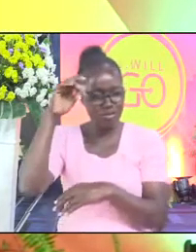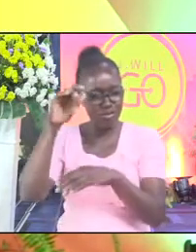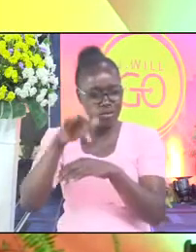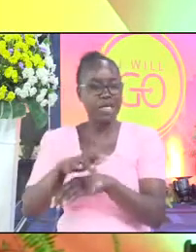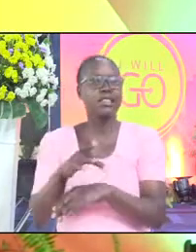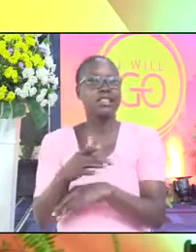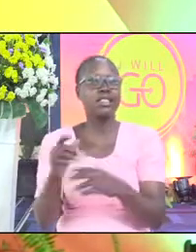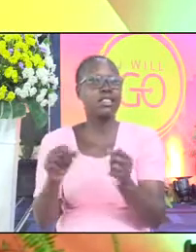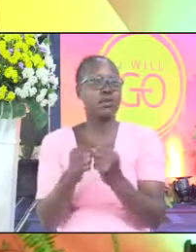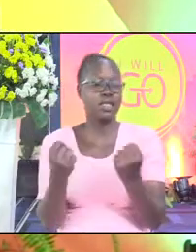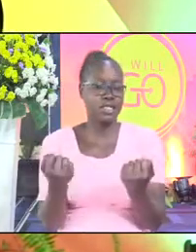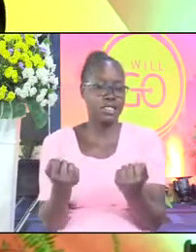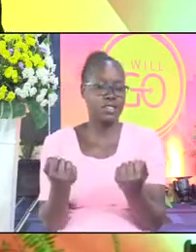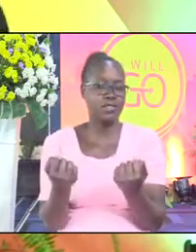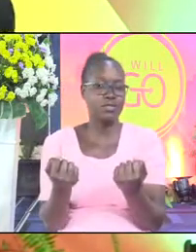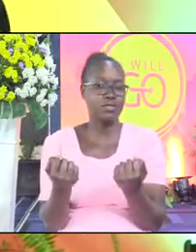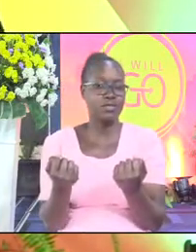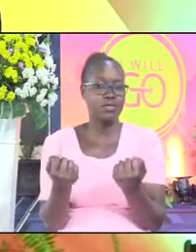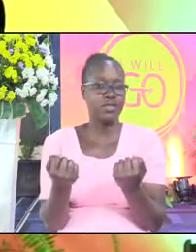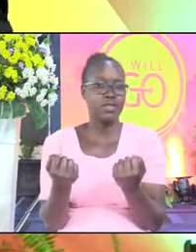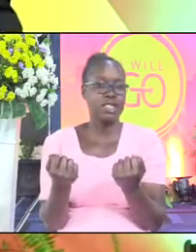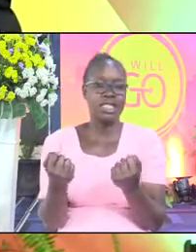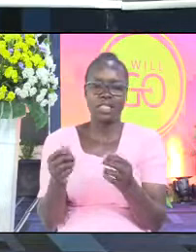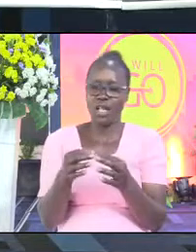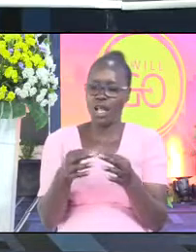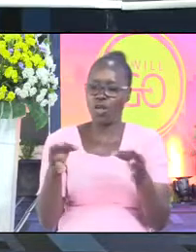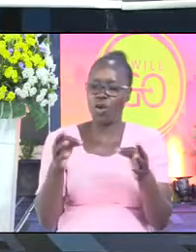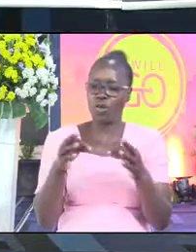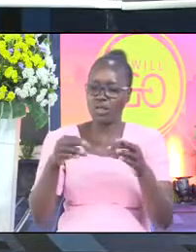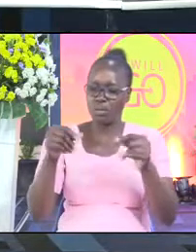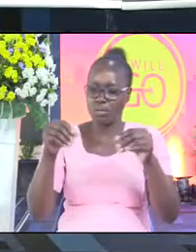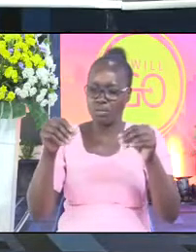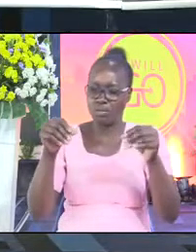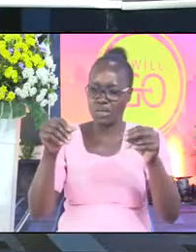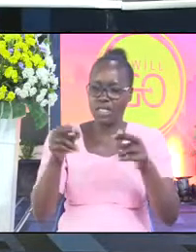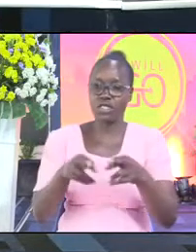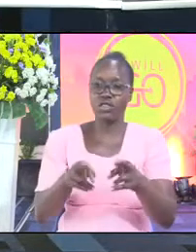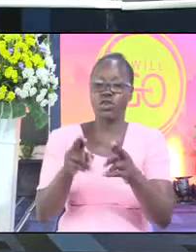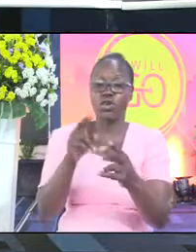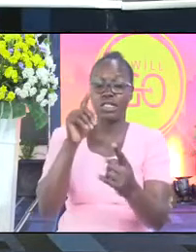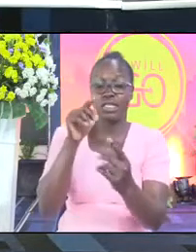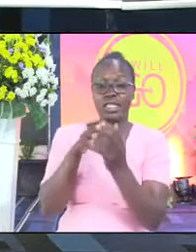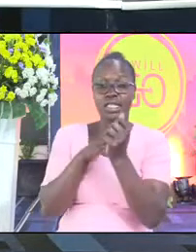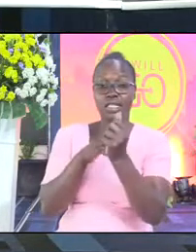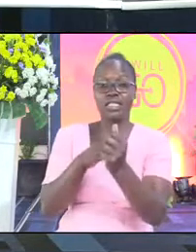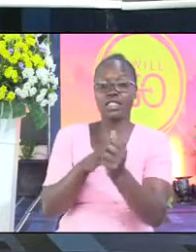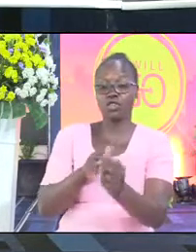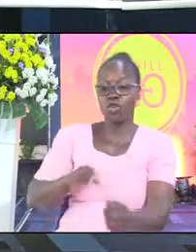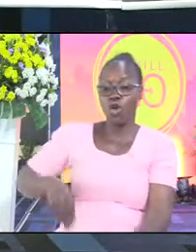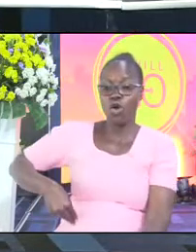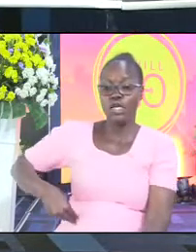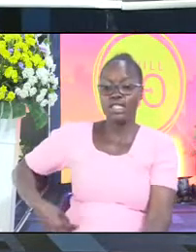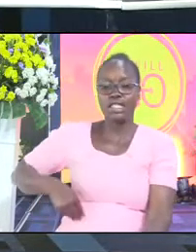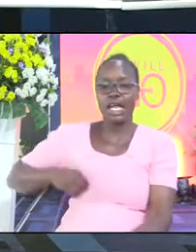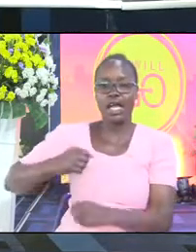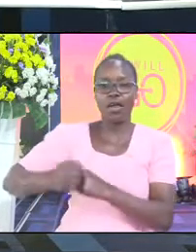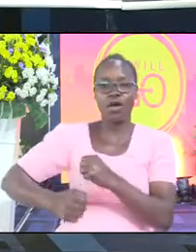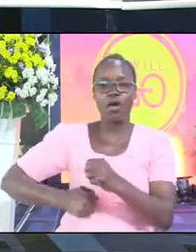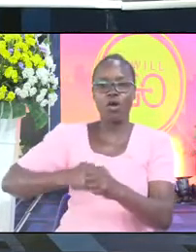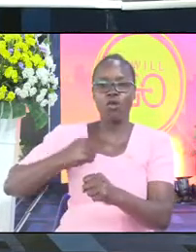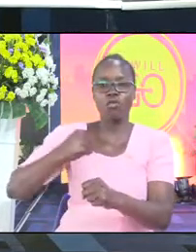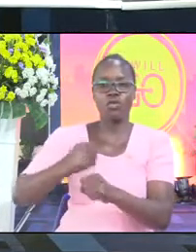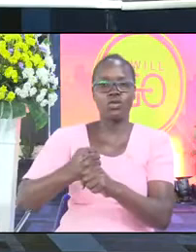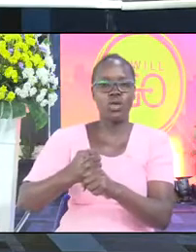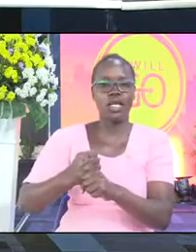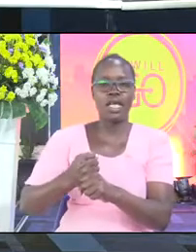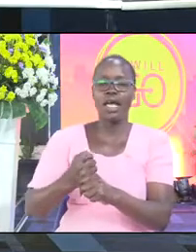it happened. Along the dusty road leading to Jacob's well, there came